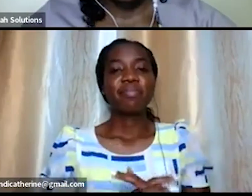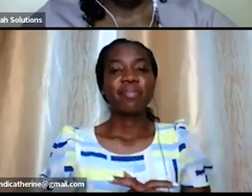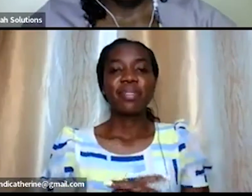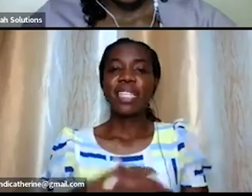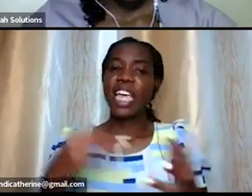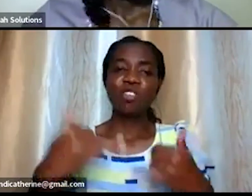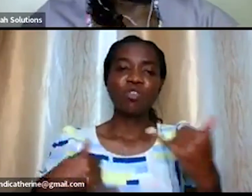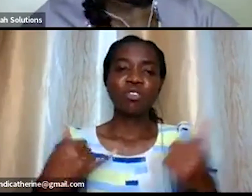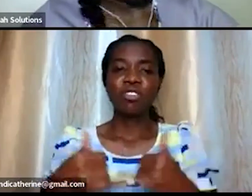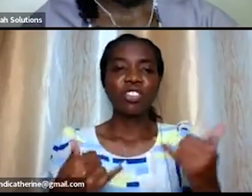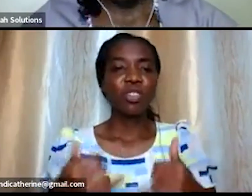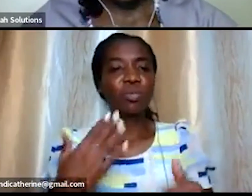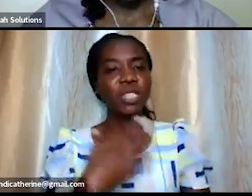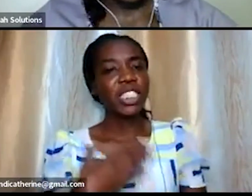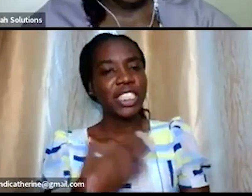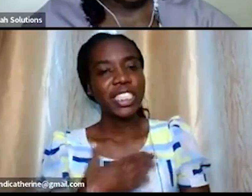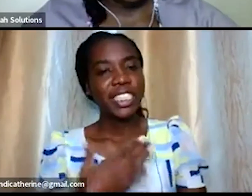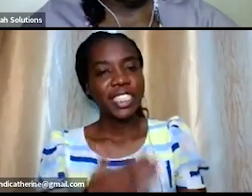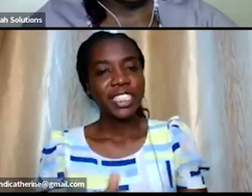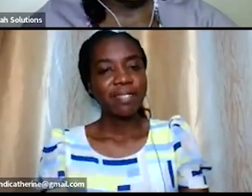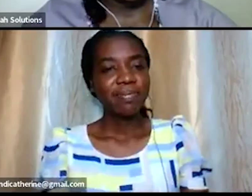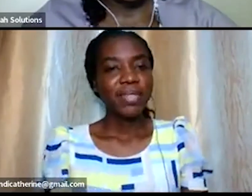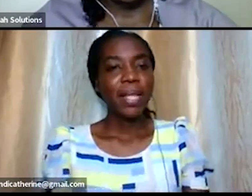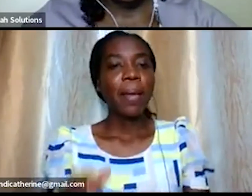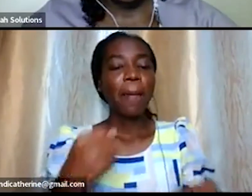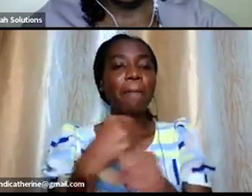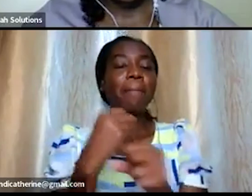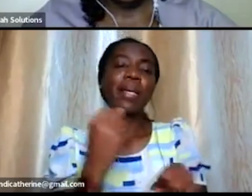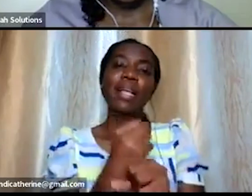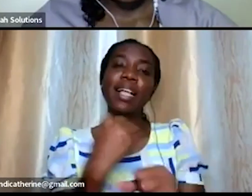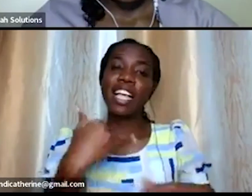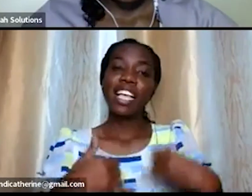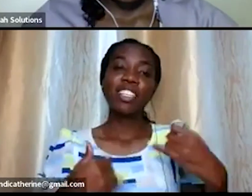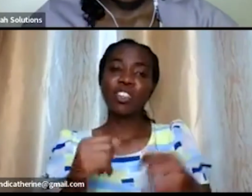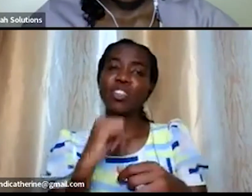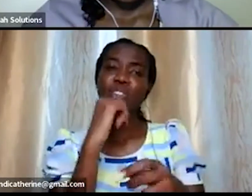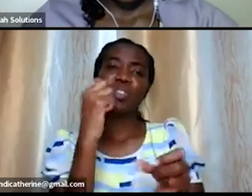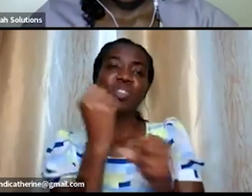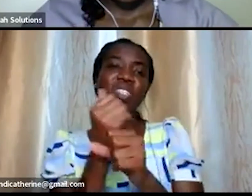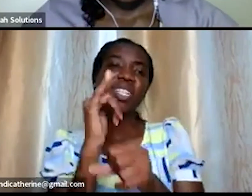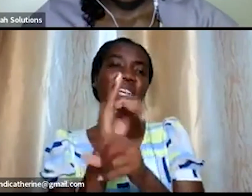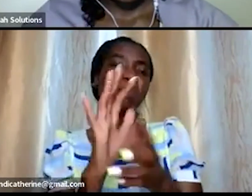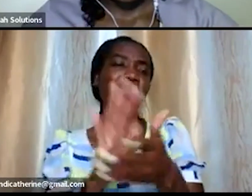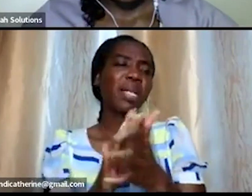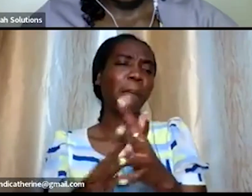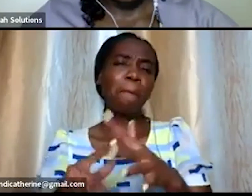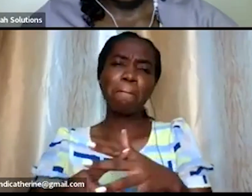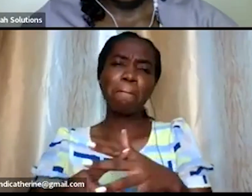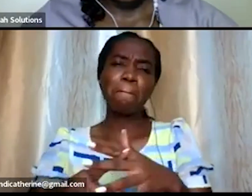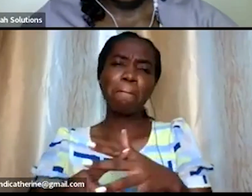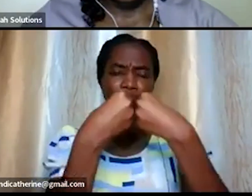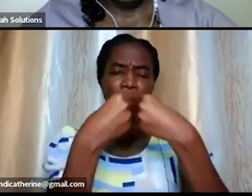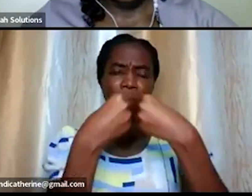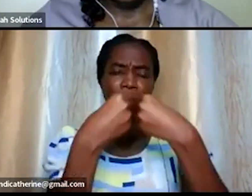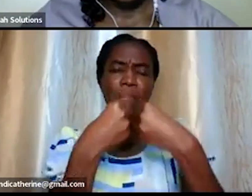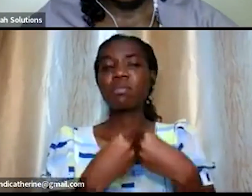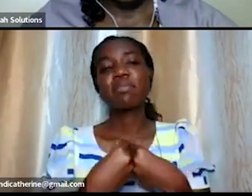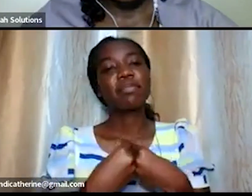Jienjoy, tafadhali, Make it fun. Don't be so uptight. Don't be such a